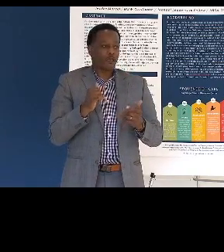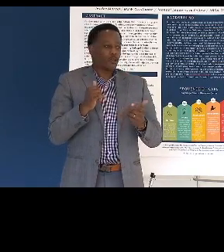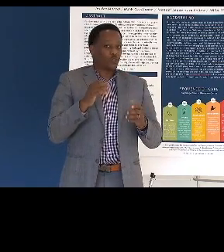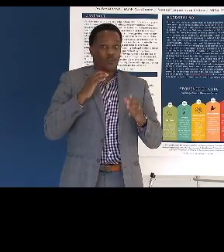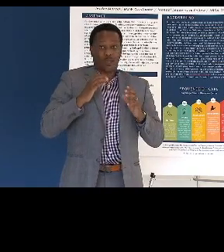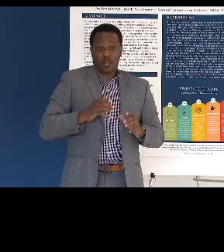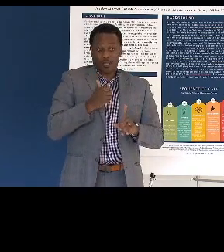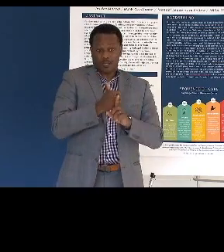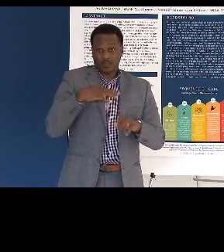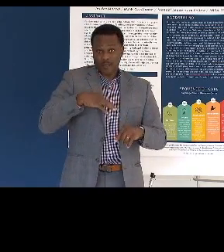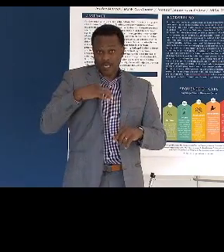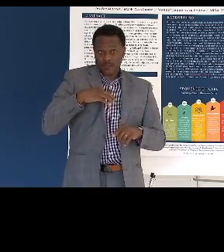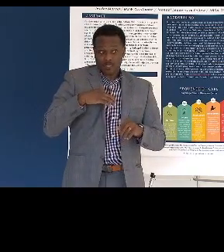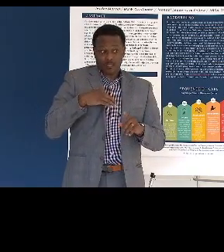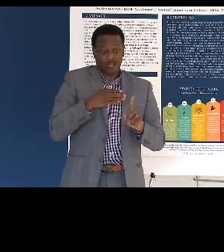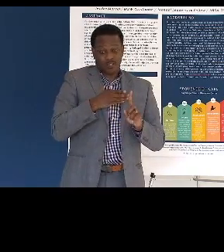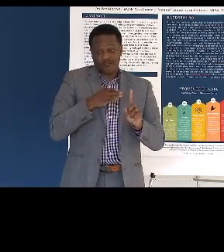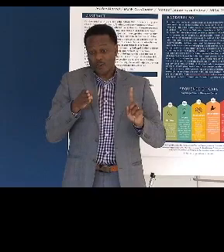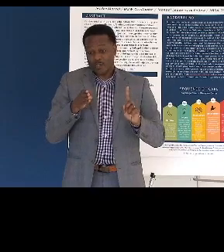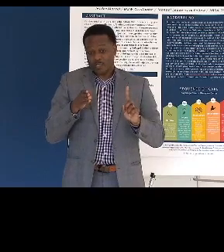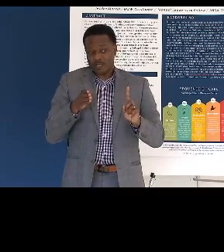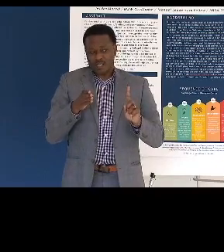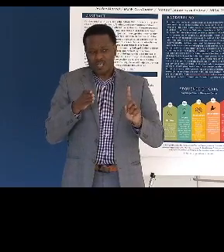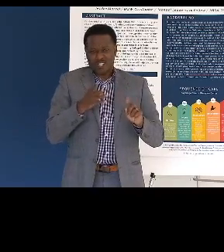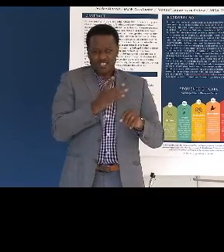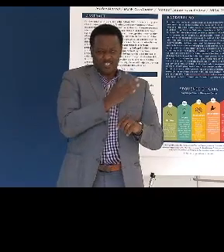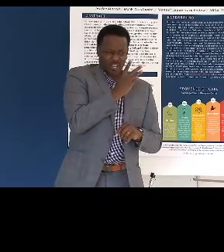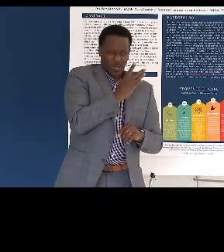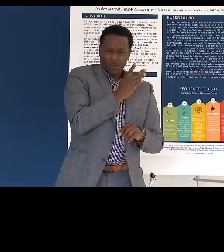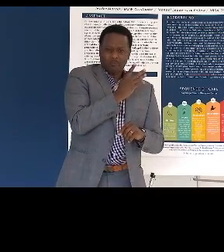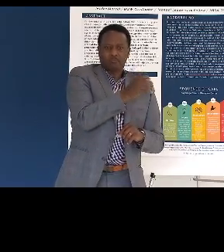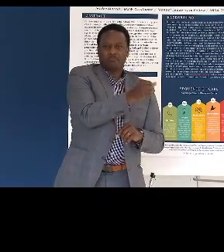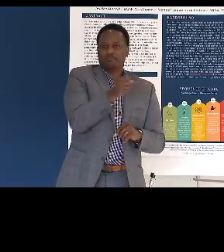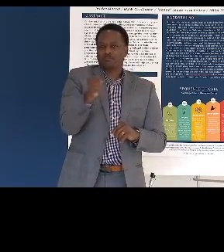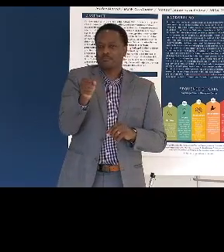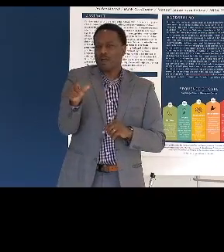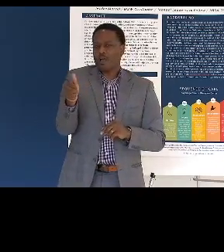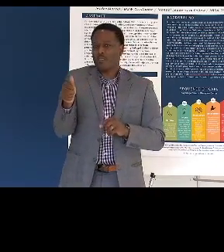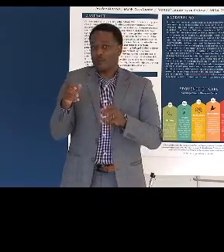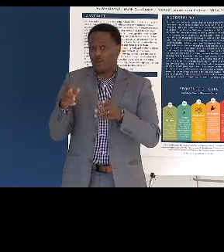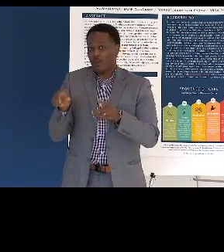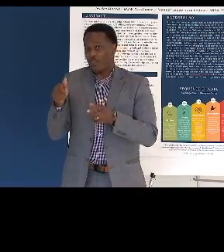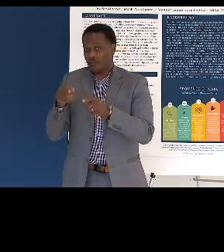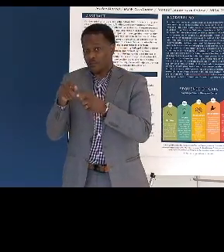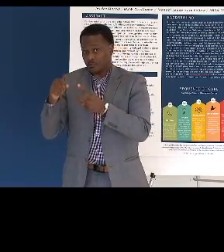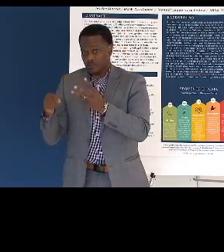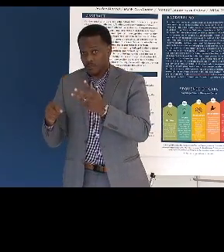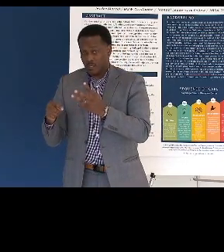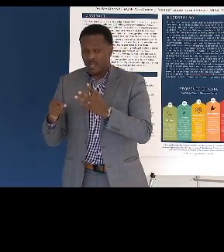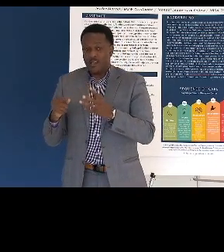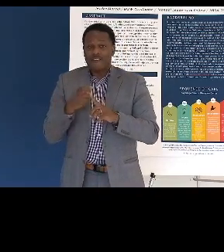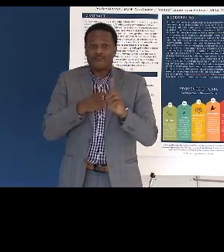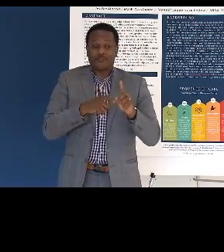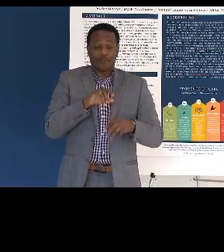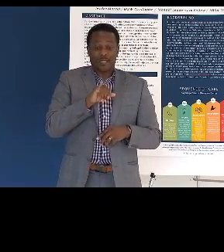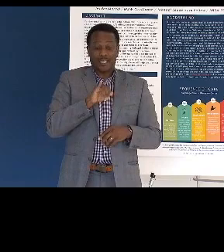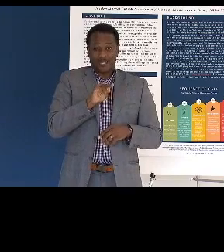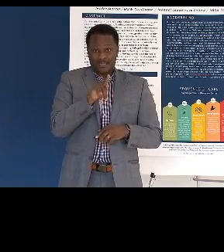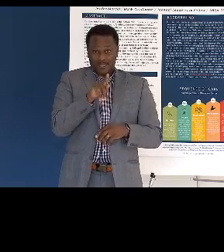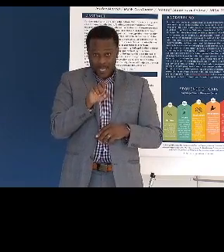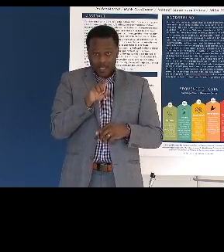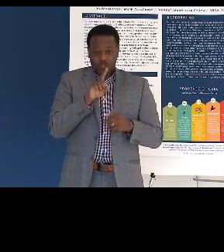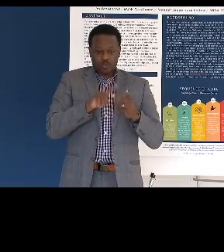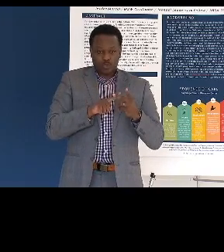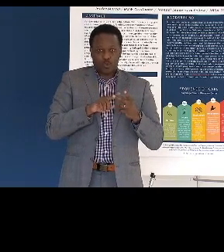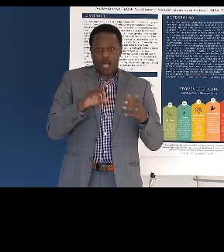be diverted away from arrest and jail, but not so much from the rest. And if you see from intake to linkage, that's all what happens within diversion